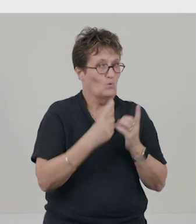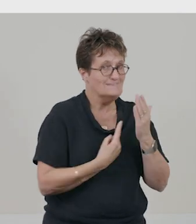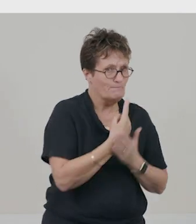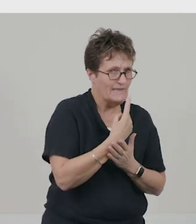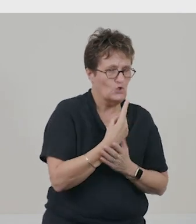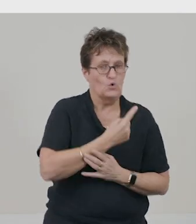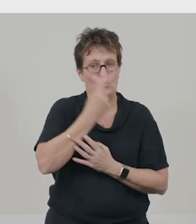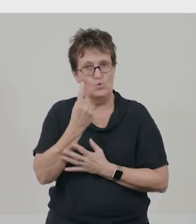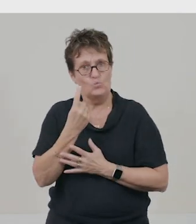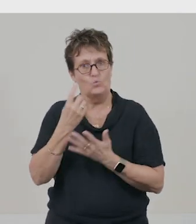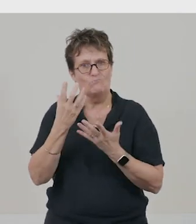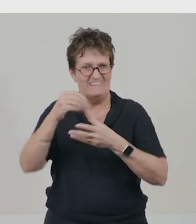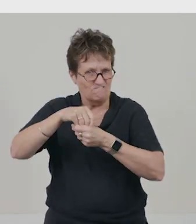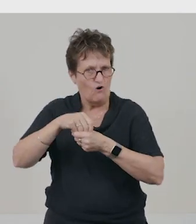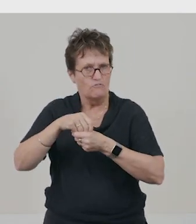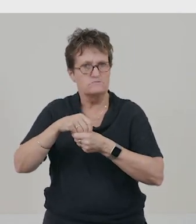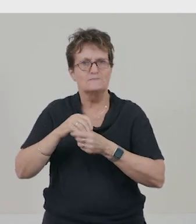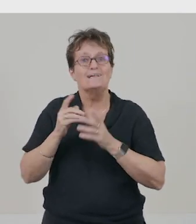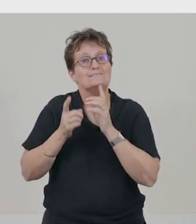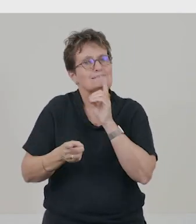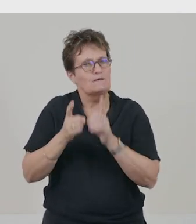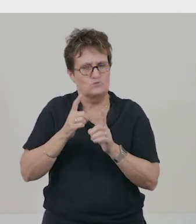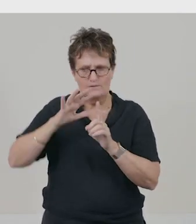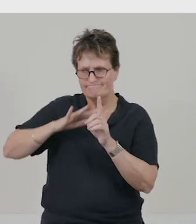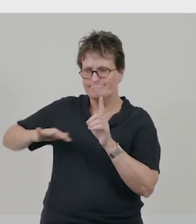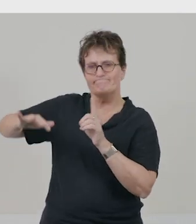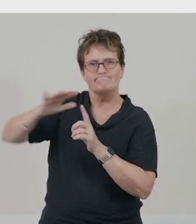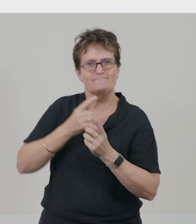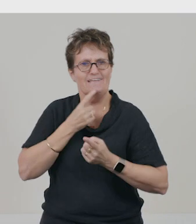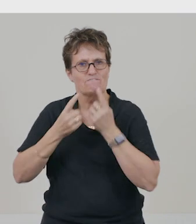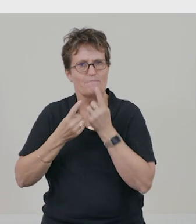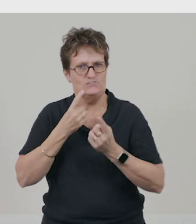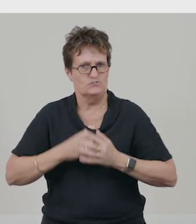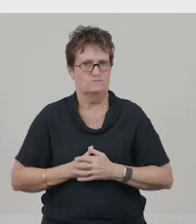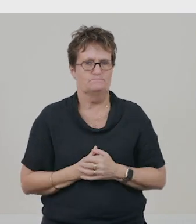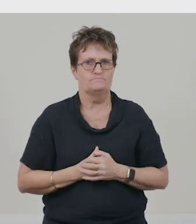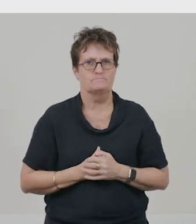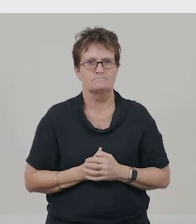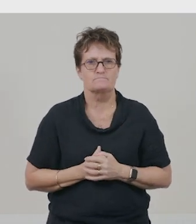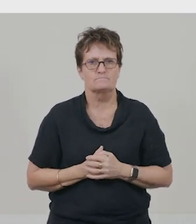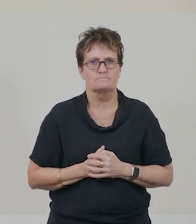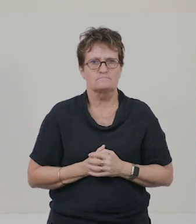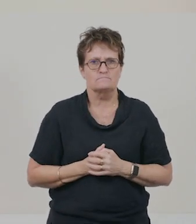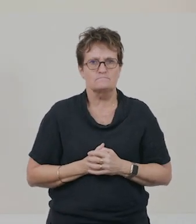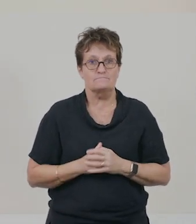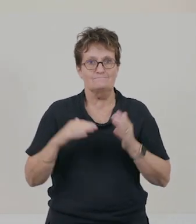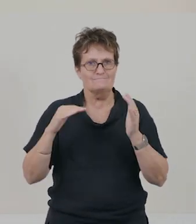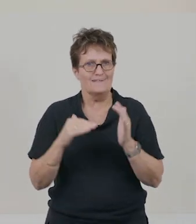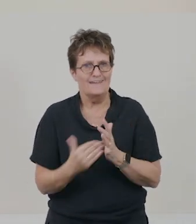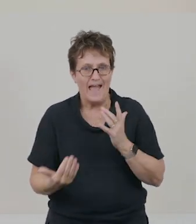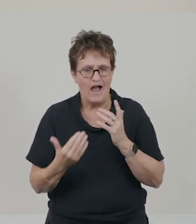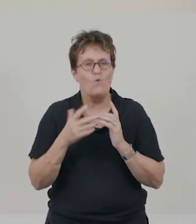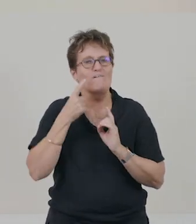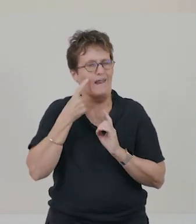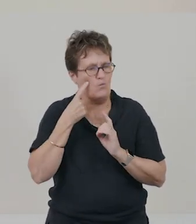happening and who or what is involved. And sometimes it includes surrounding circumstances. Now that